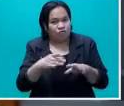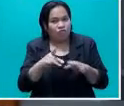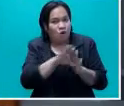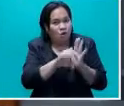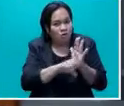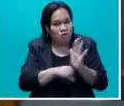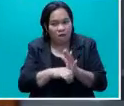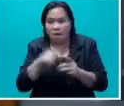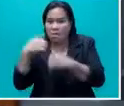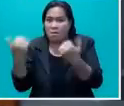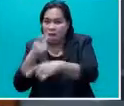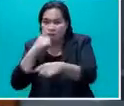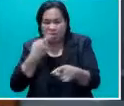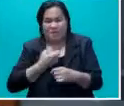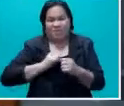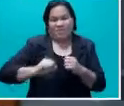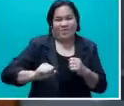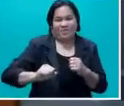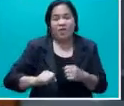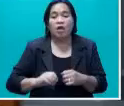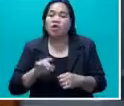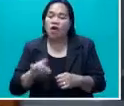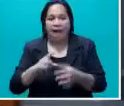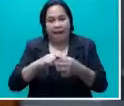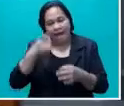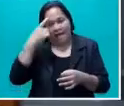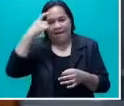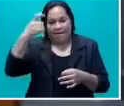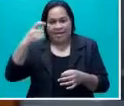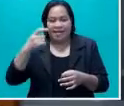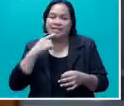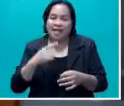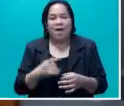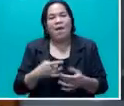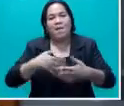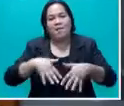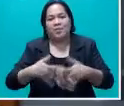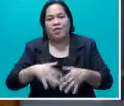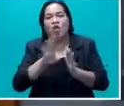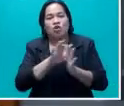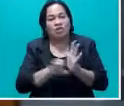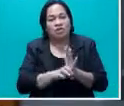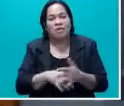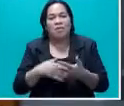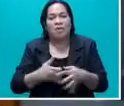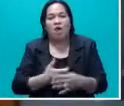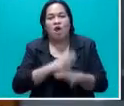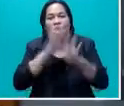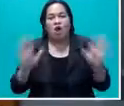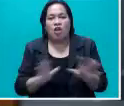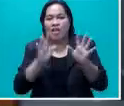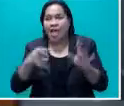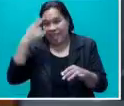people. And to counter this, the government came up with a Constitution public holiday, renaming of the street outside Parliament